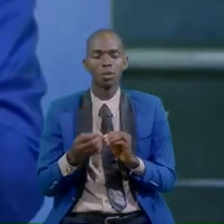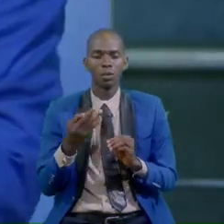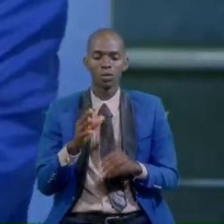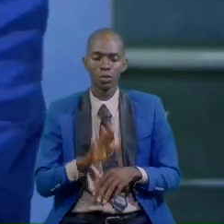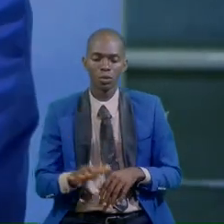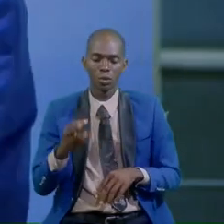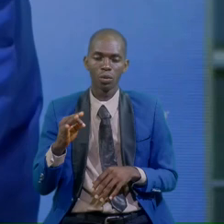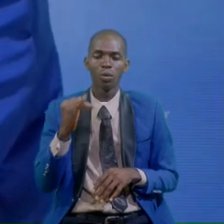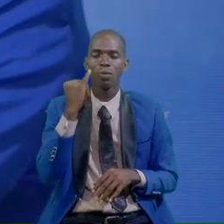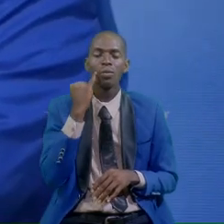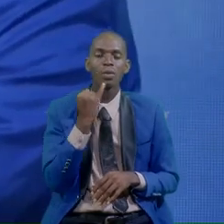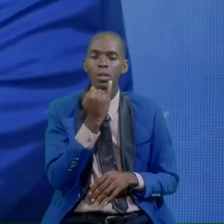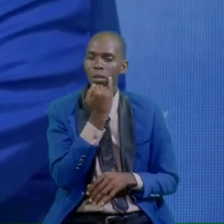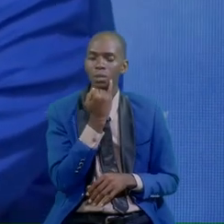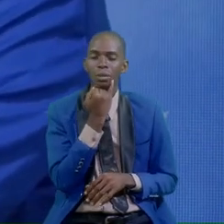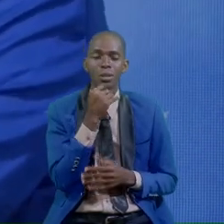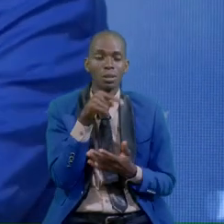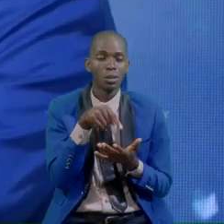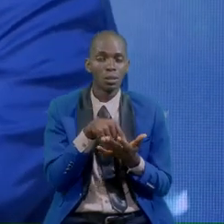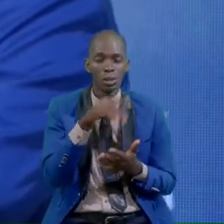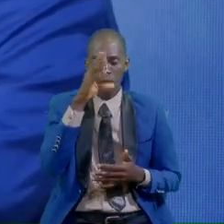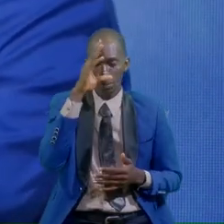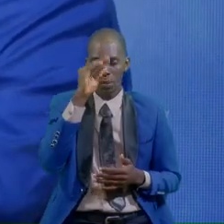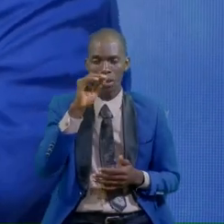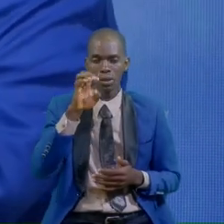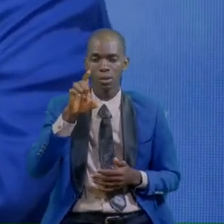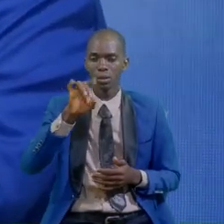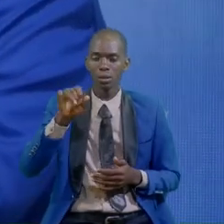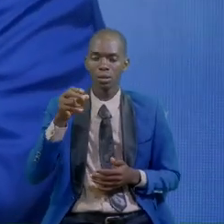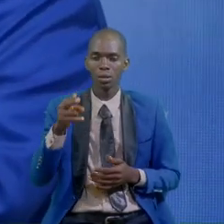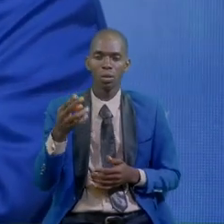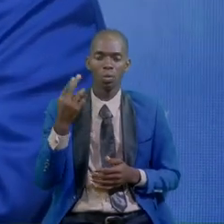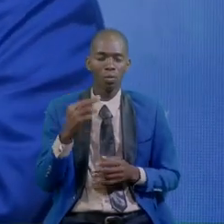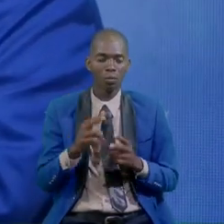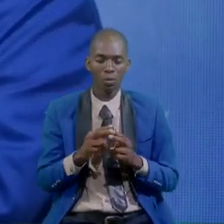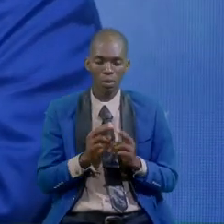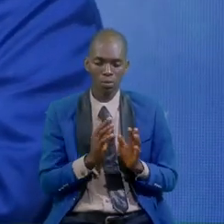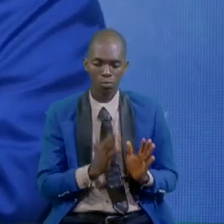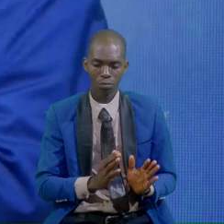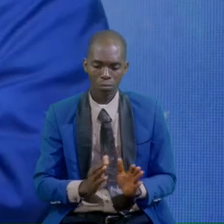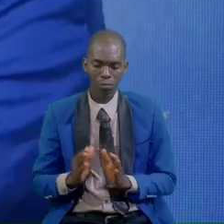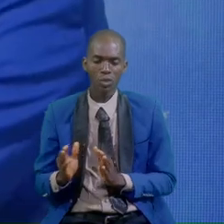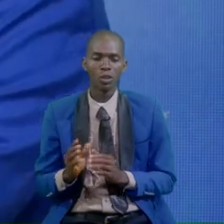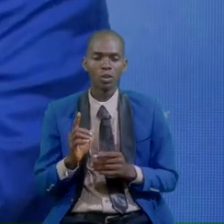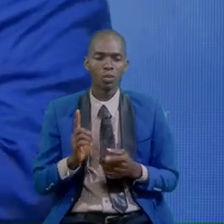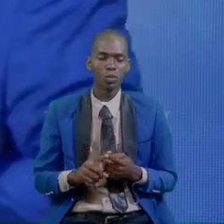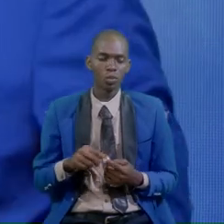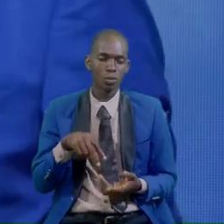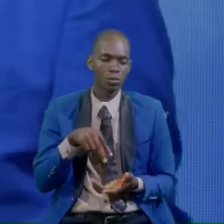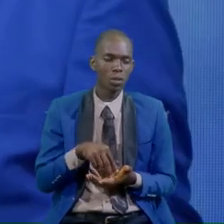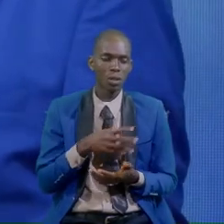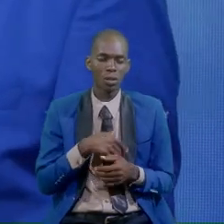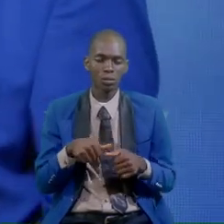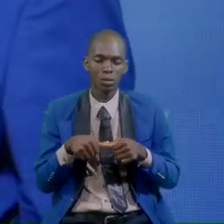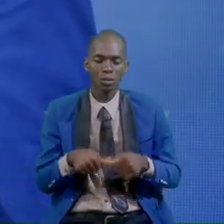Israel. This man was so meticulous to stay and to stand by the revelation of